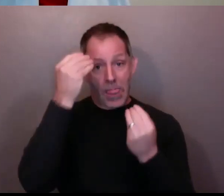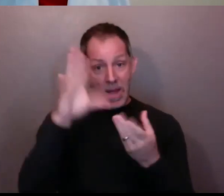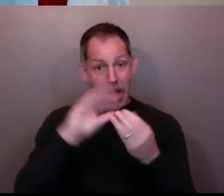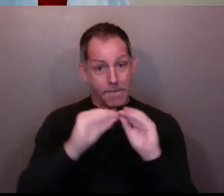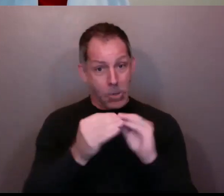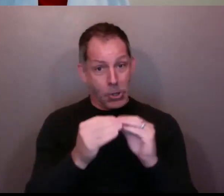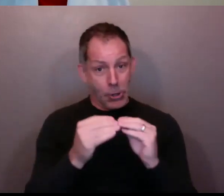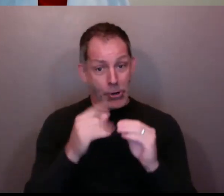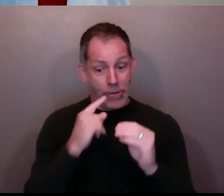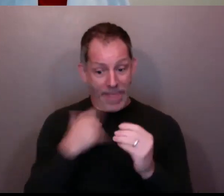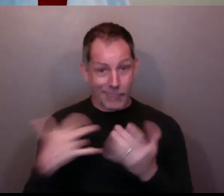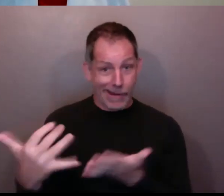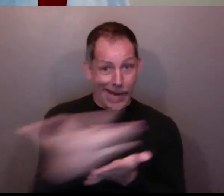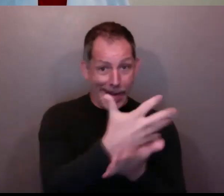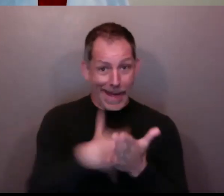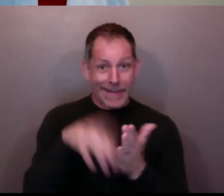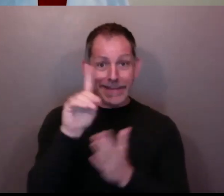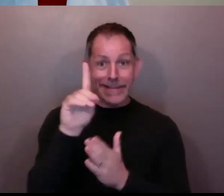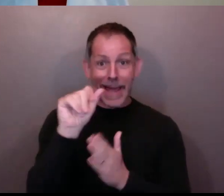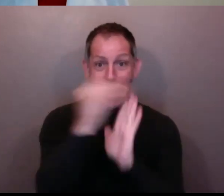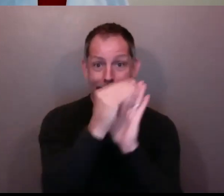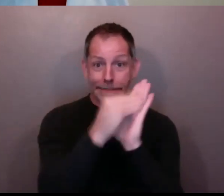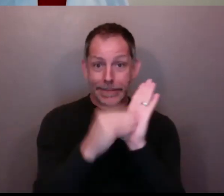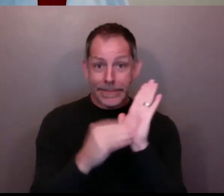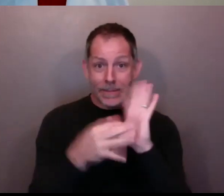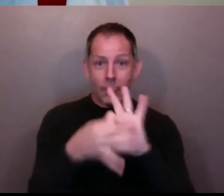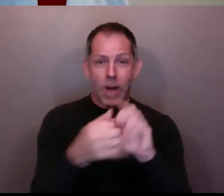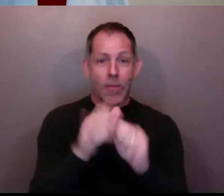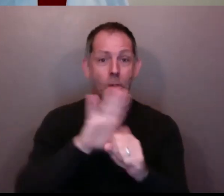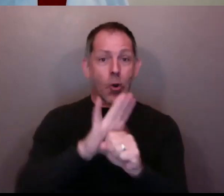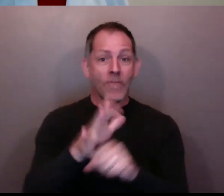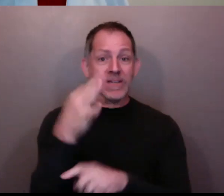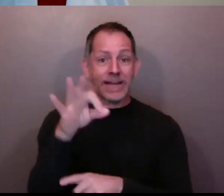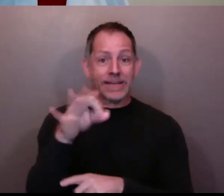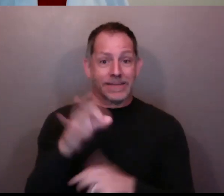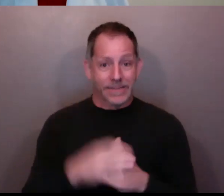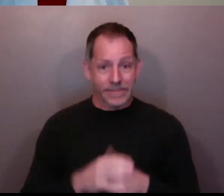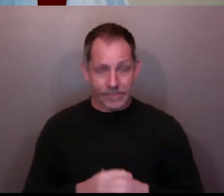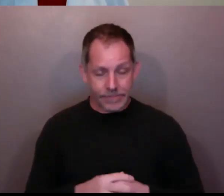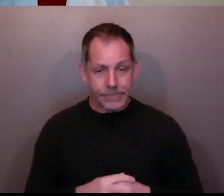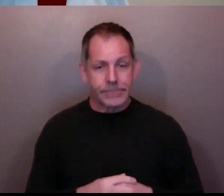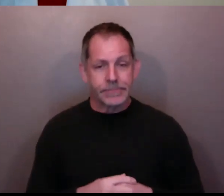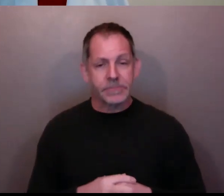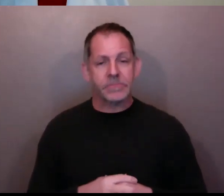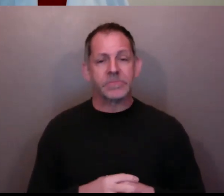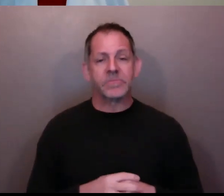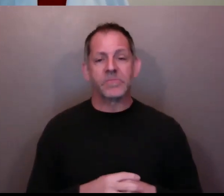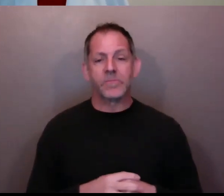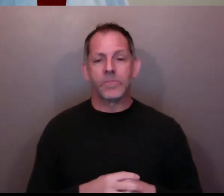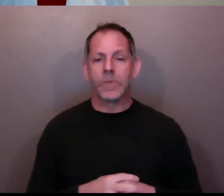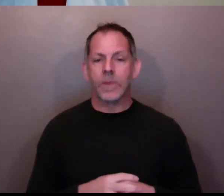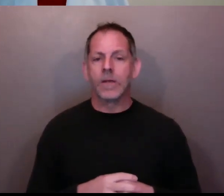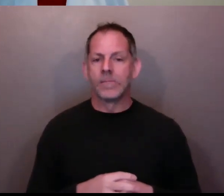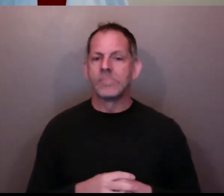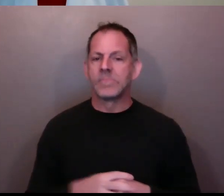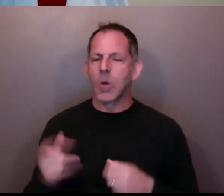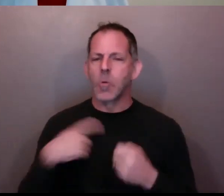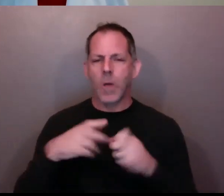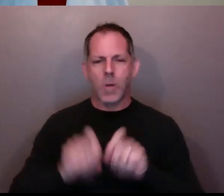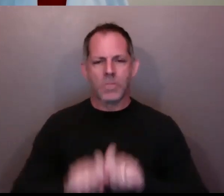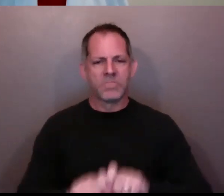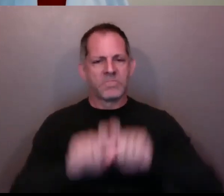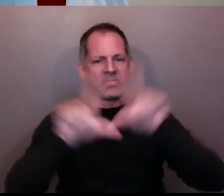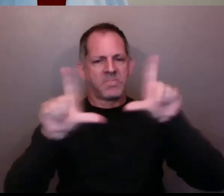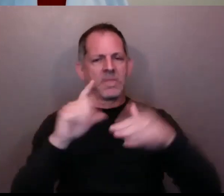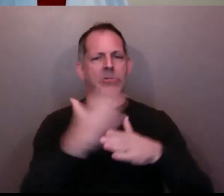our convener's help, possibly. I'm going to try to share the screen just to show a couple of slides. So